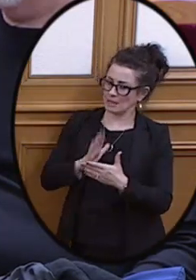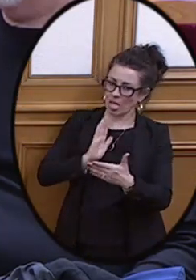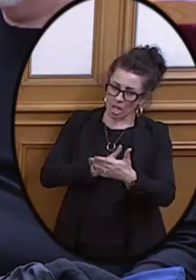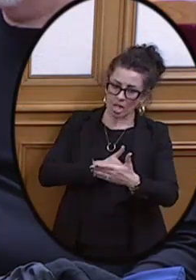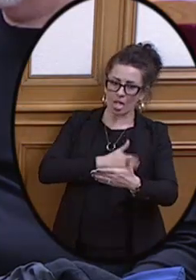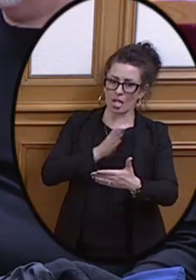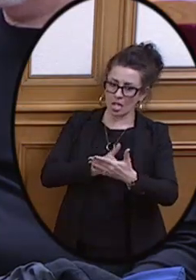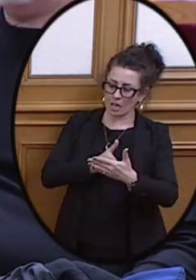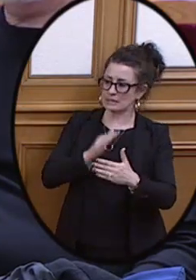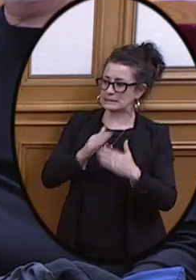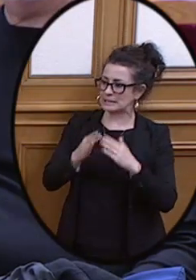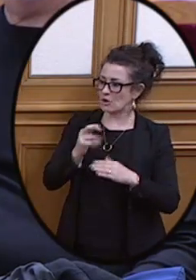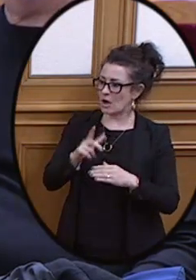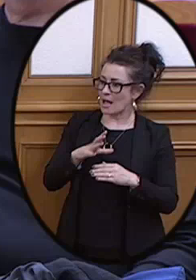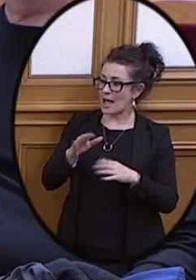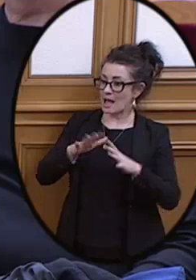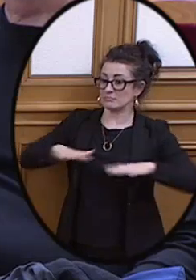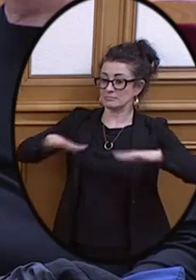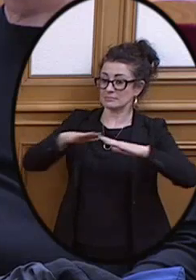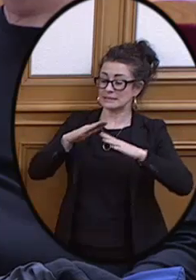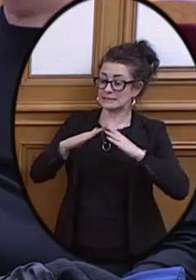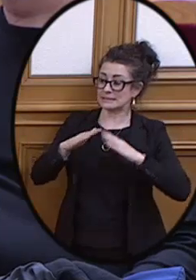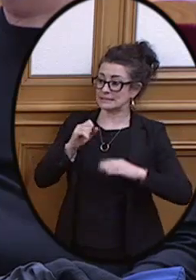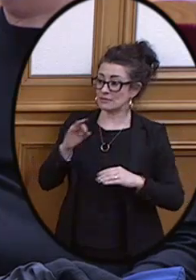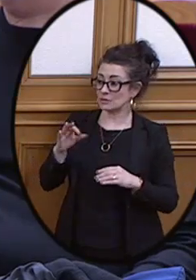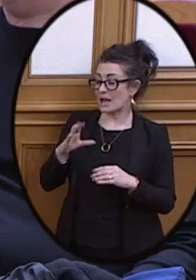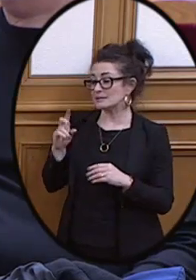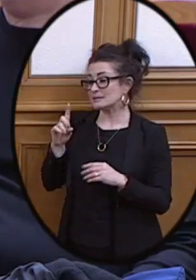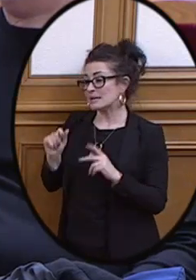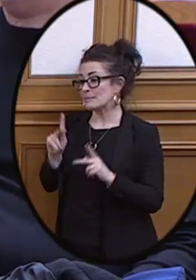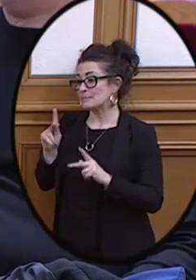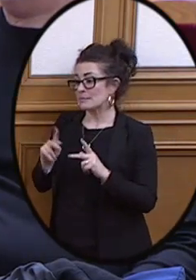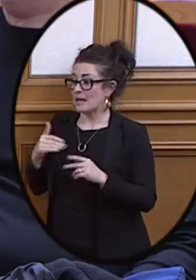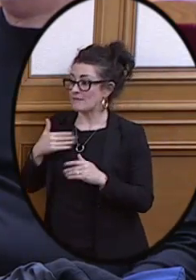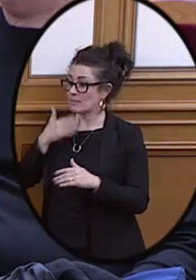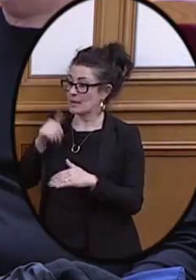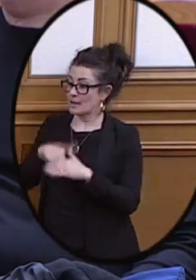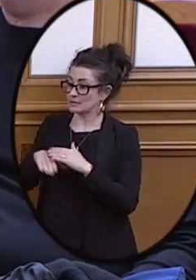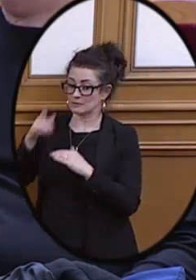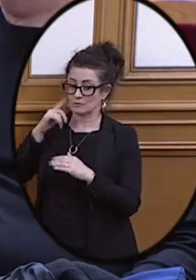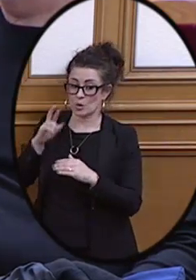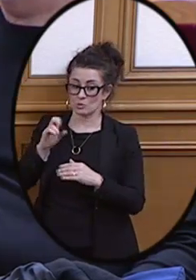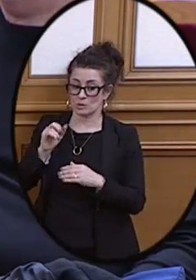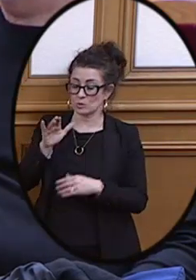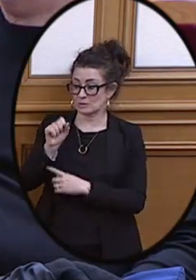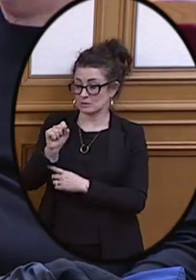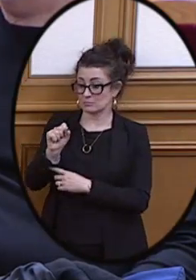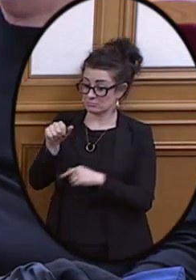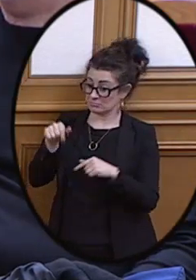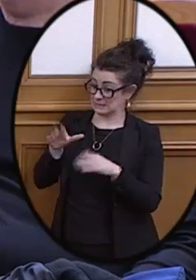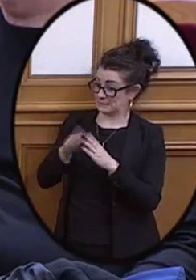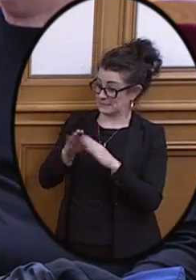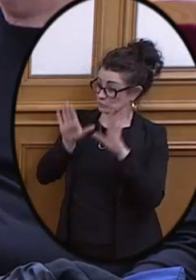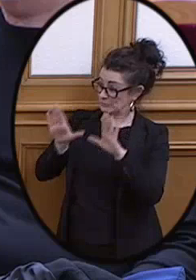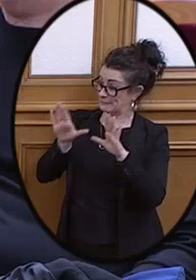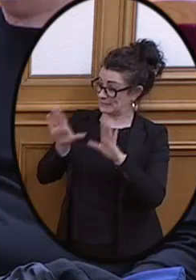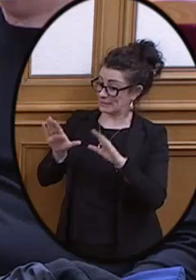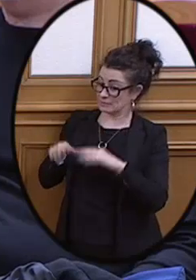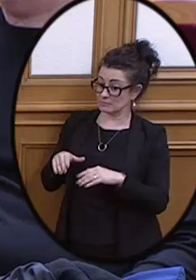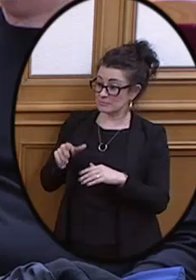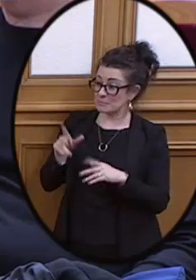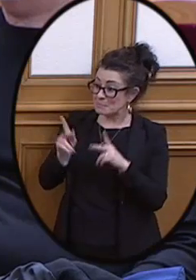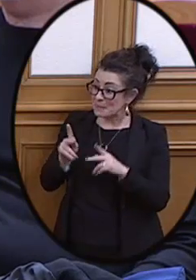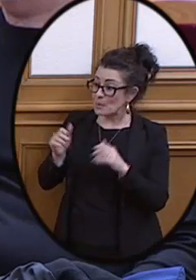and the City of San Francisco, and so that disabled people would have better access to resources. These meetings are terrific. They're run by people